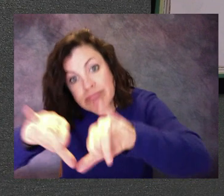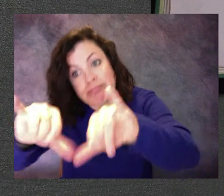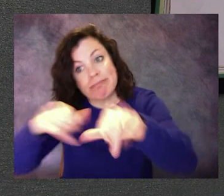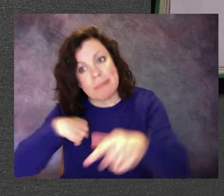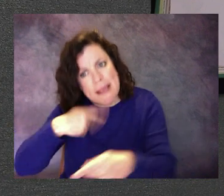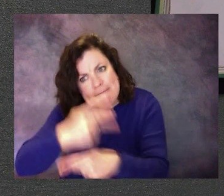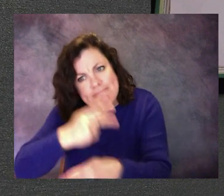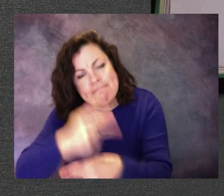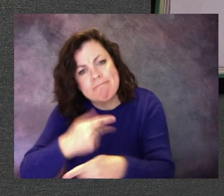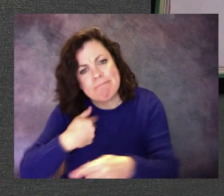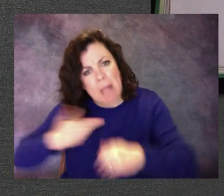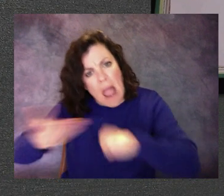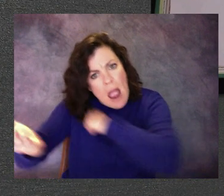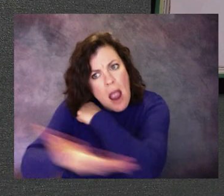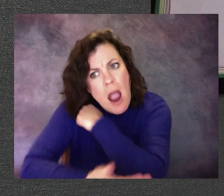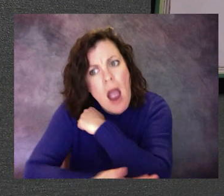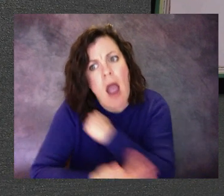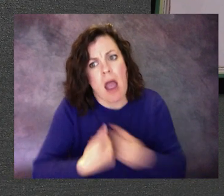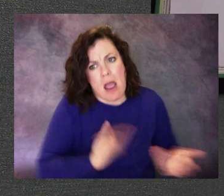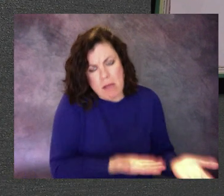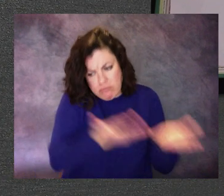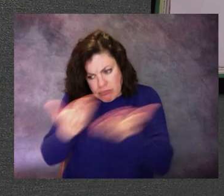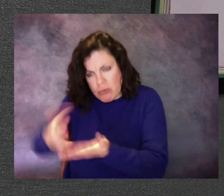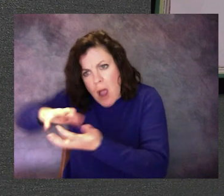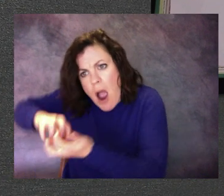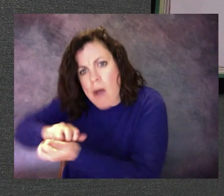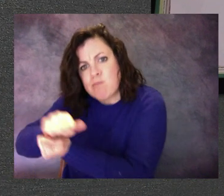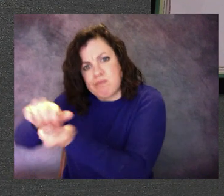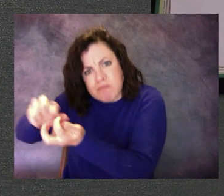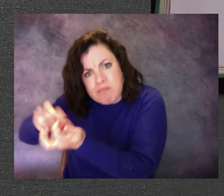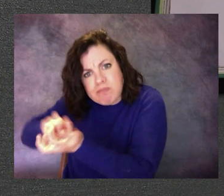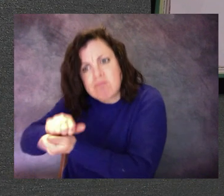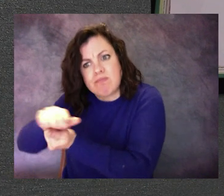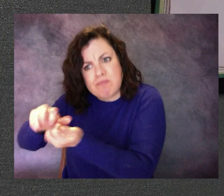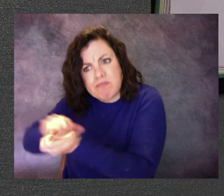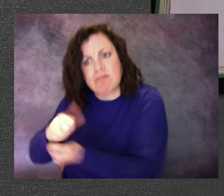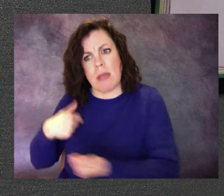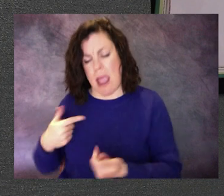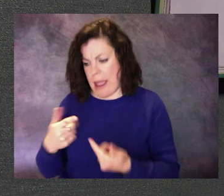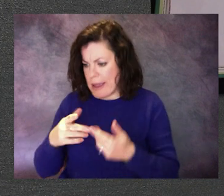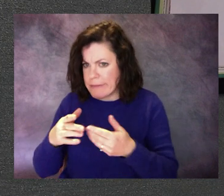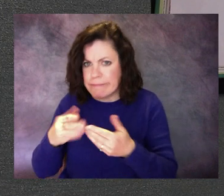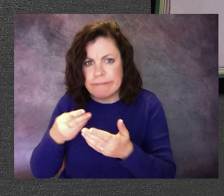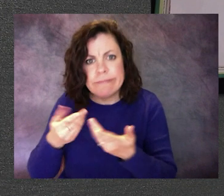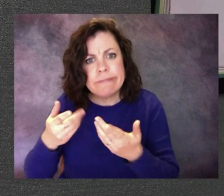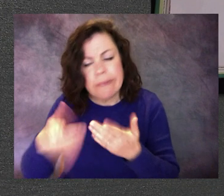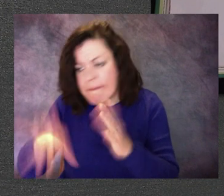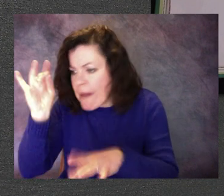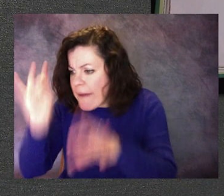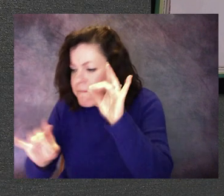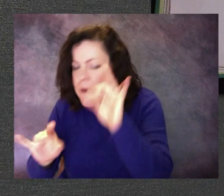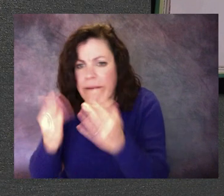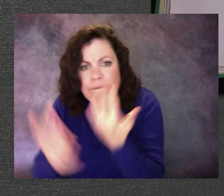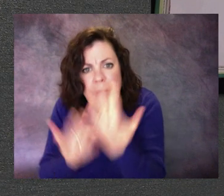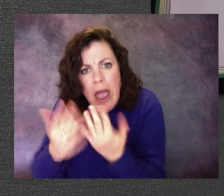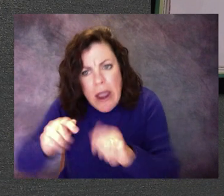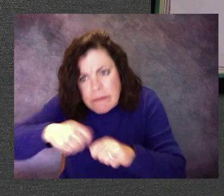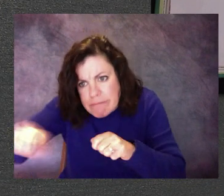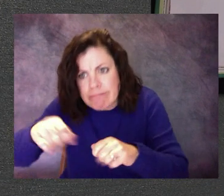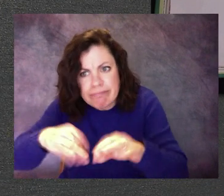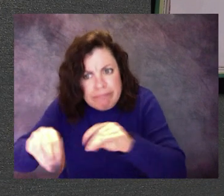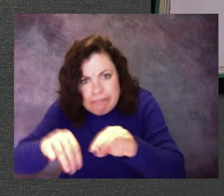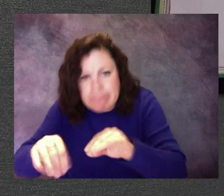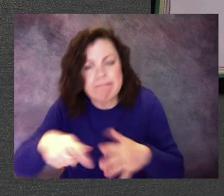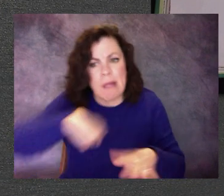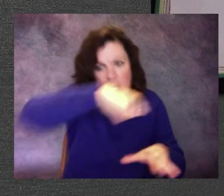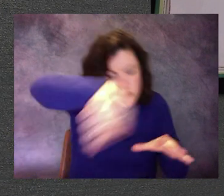I took the wheat to the mill to be ground into flour. All by myself, I gathered the sticks, I built the fire, I mixed the cake, and all